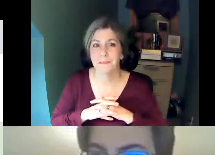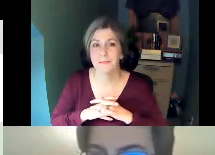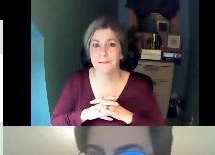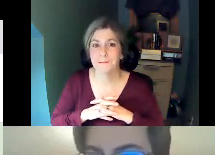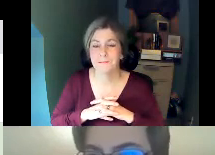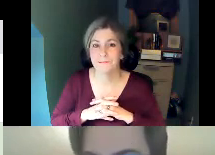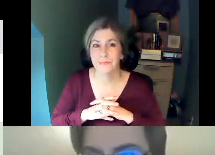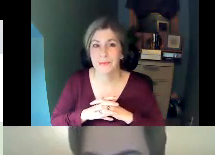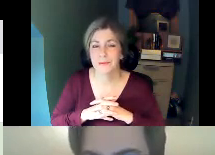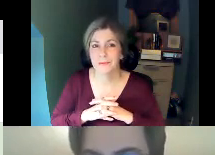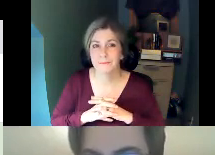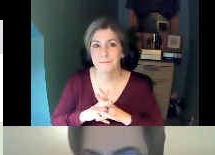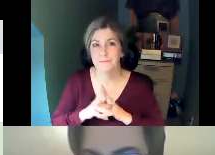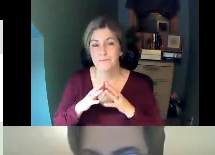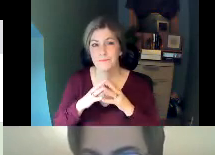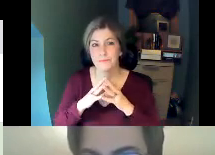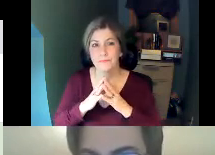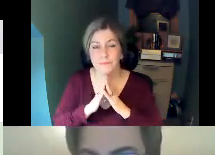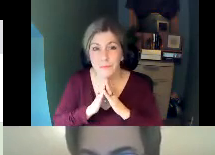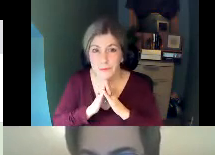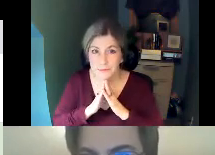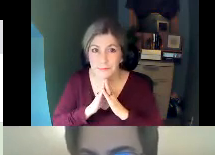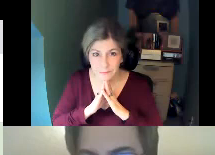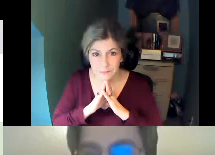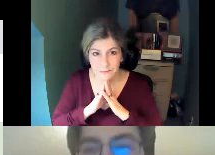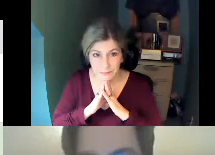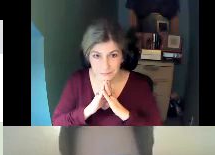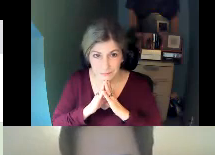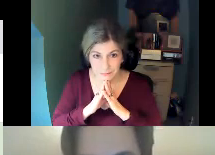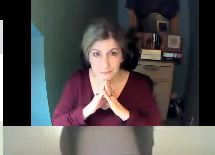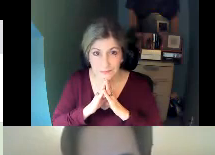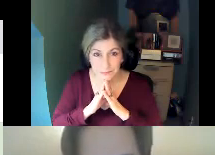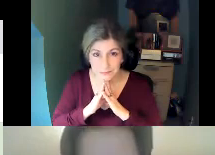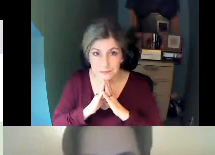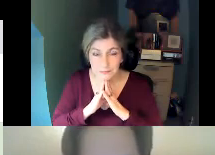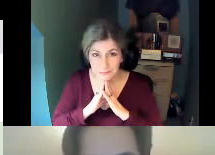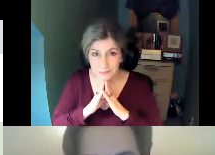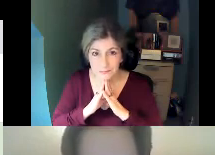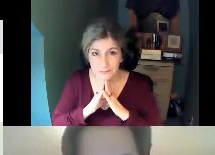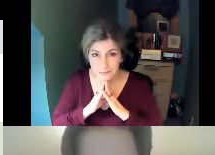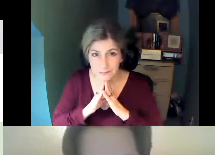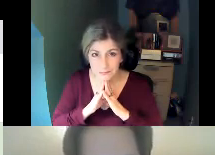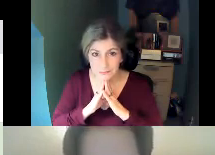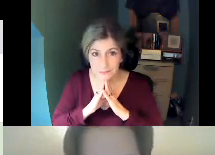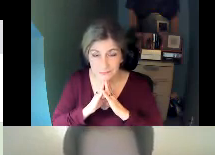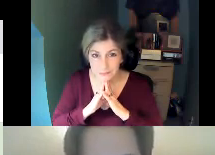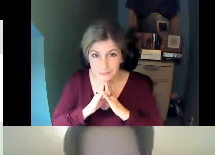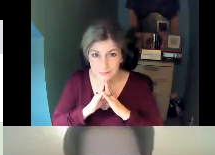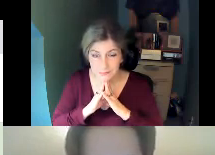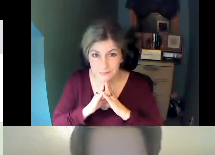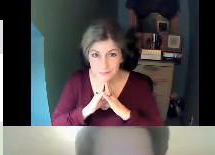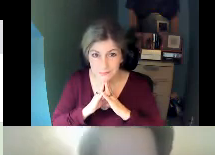say that same thing. My understanding is because it's considered a parent asset, even though the students are